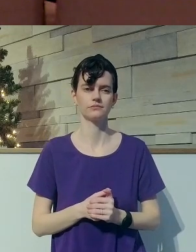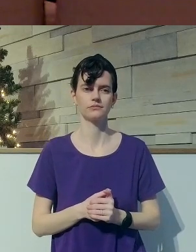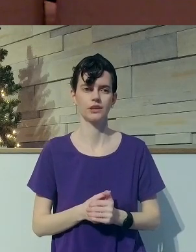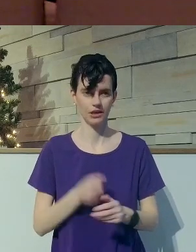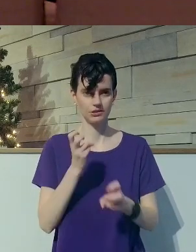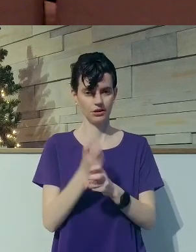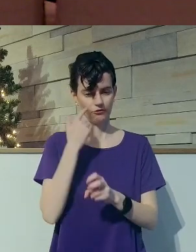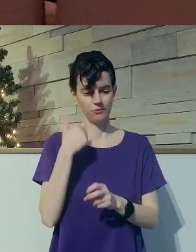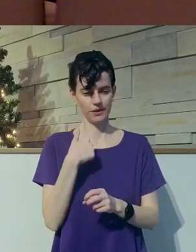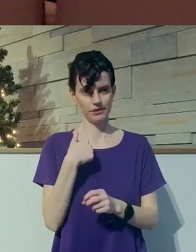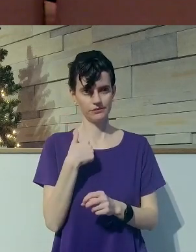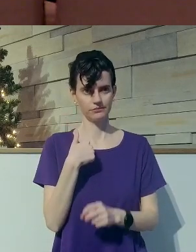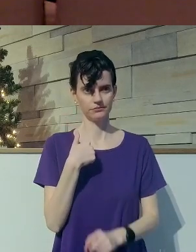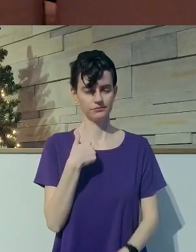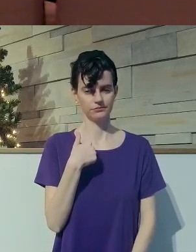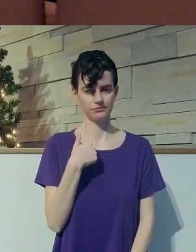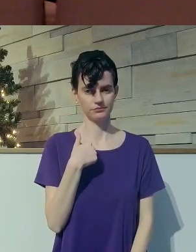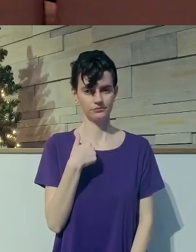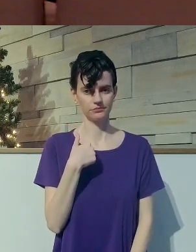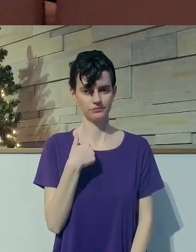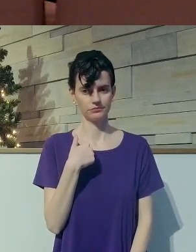It's hard for me